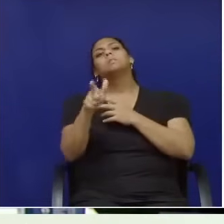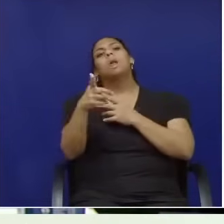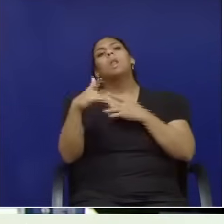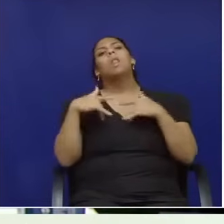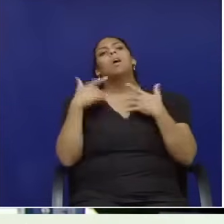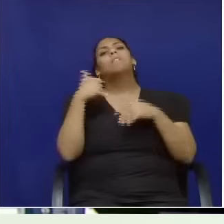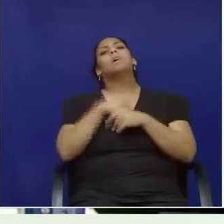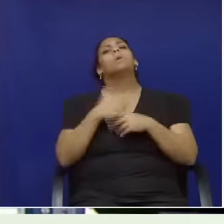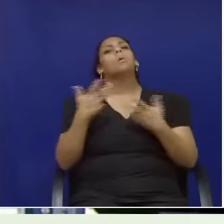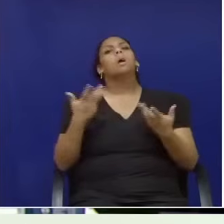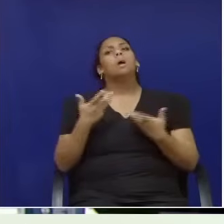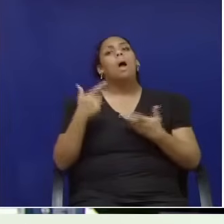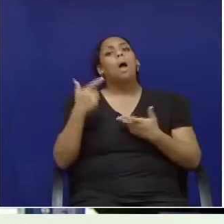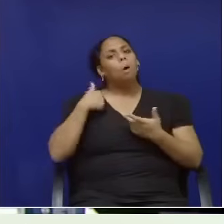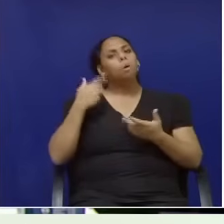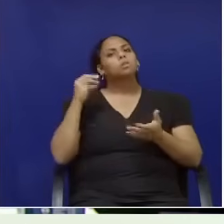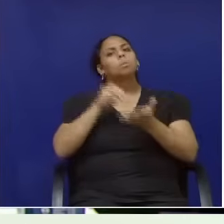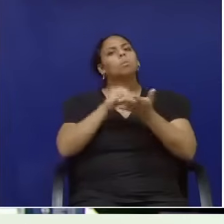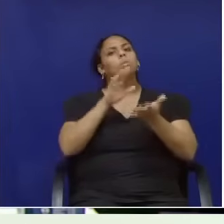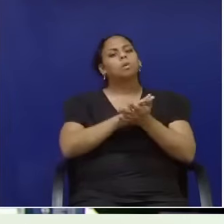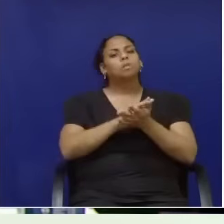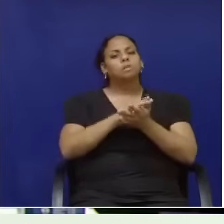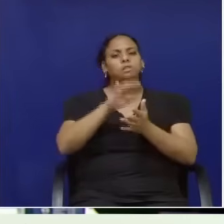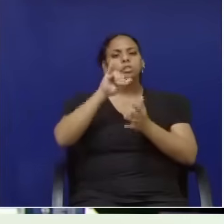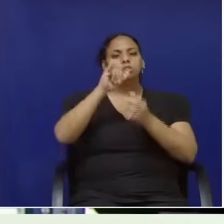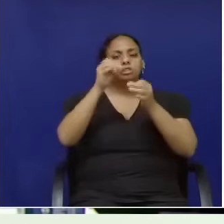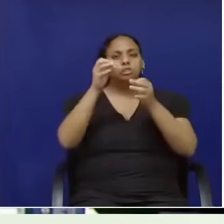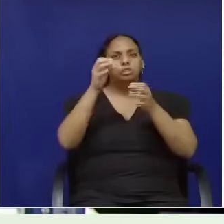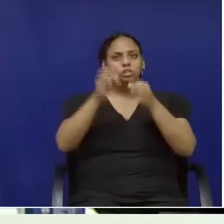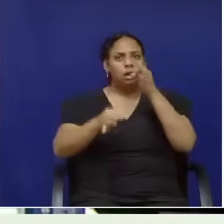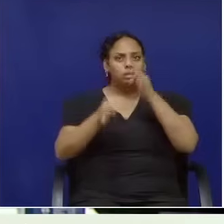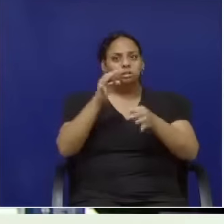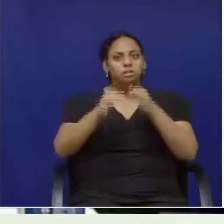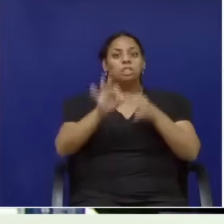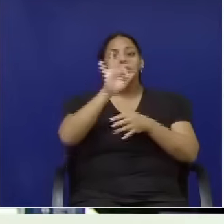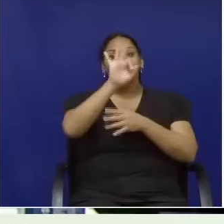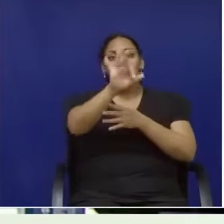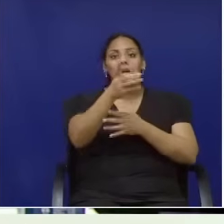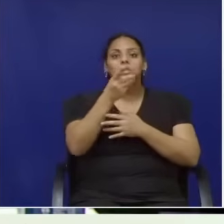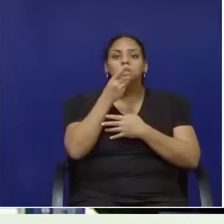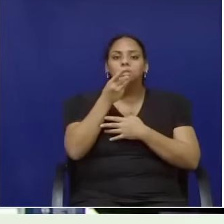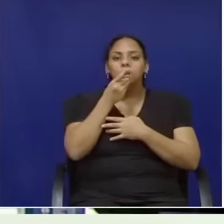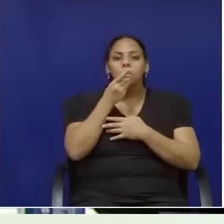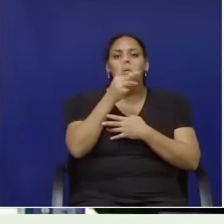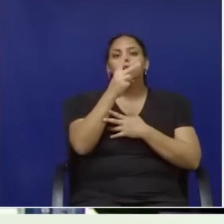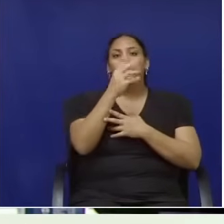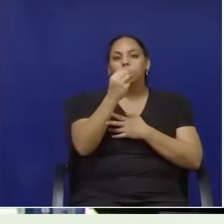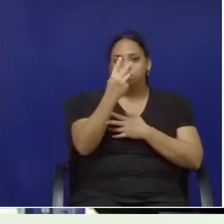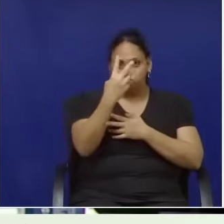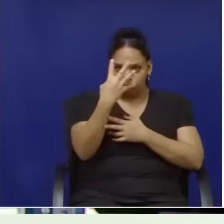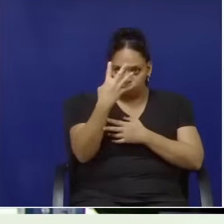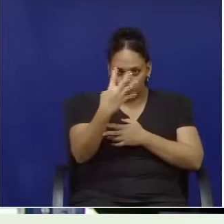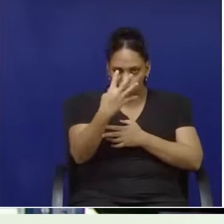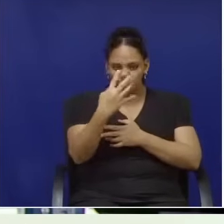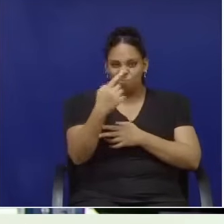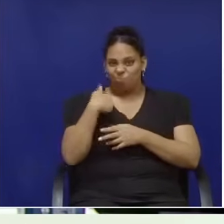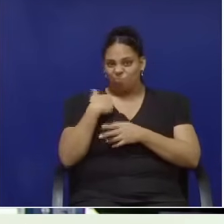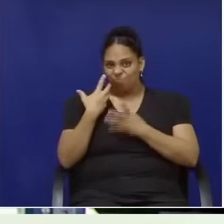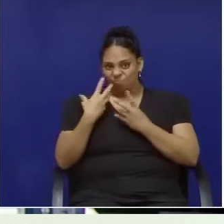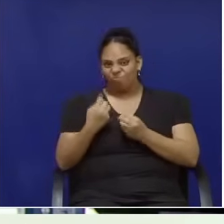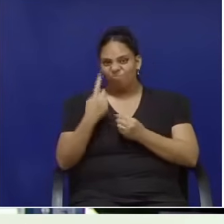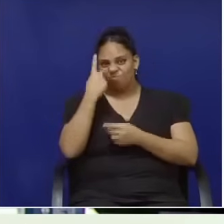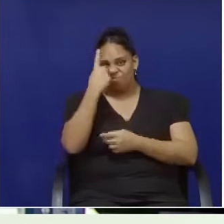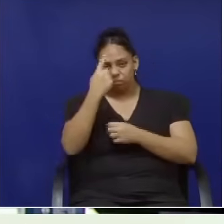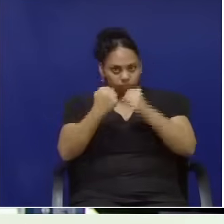appointed Minister of Justice the 3rd of December 2024. I have 1 year in